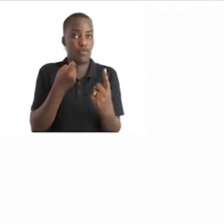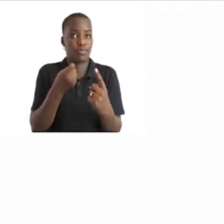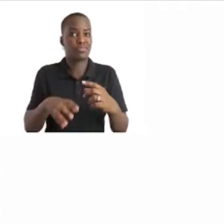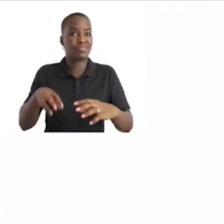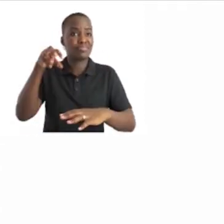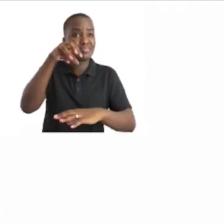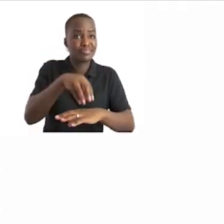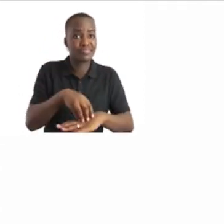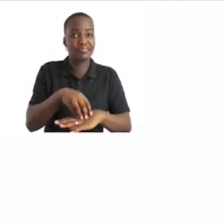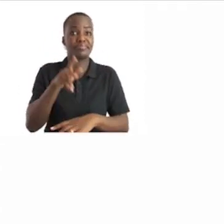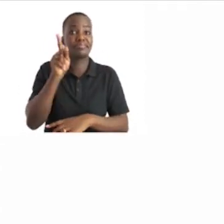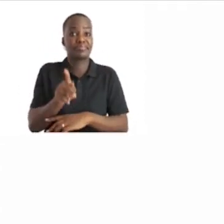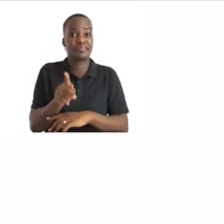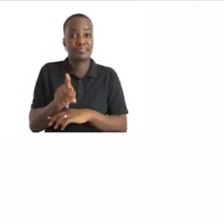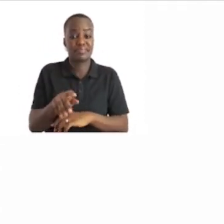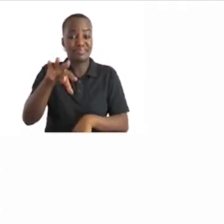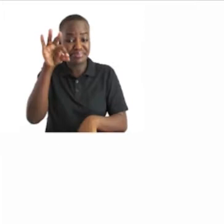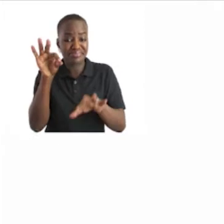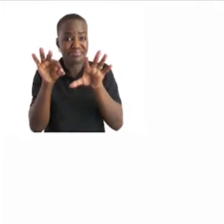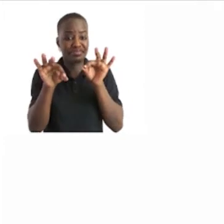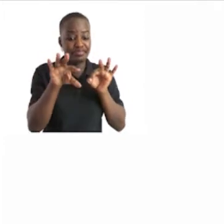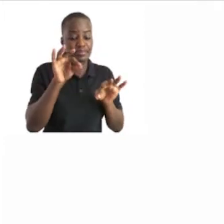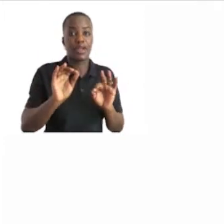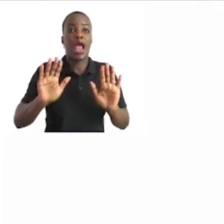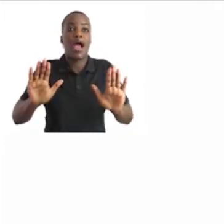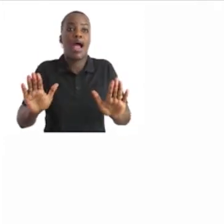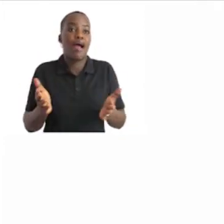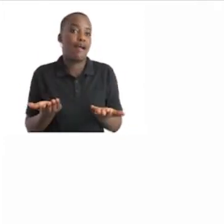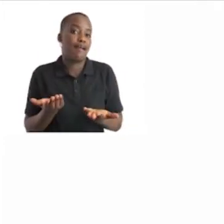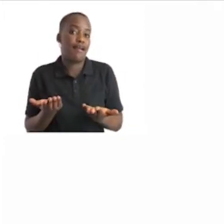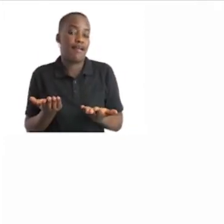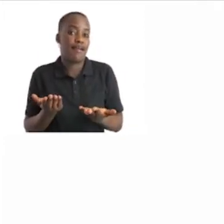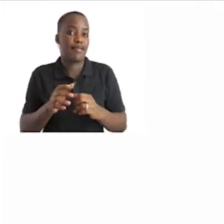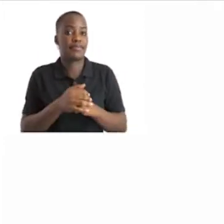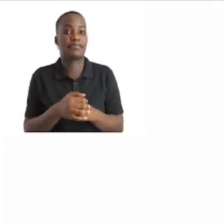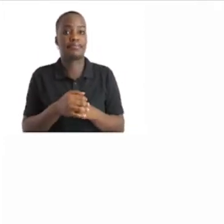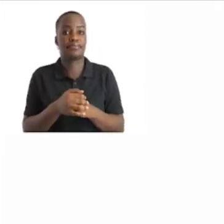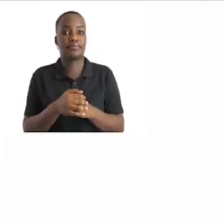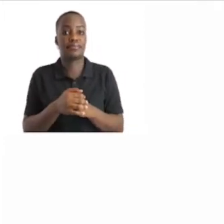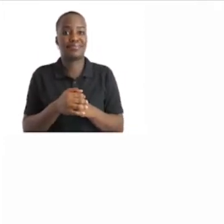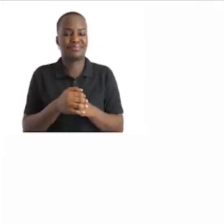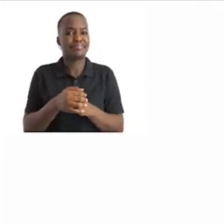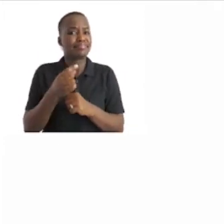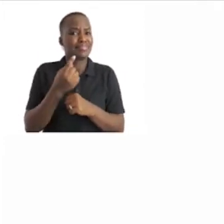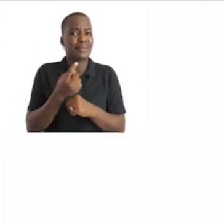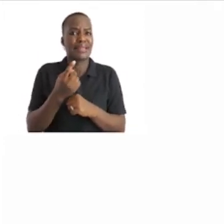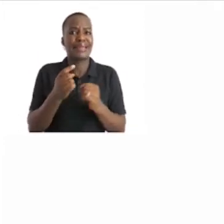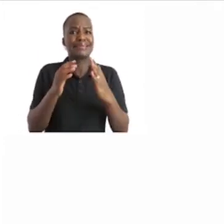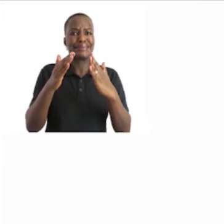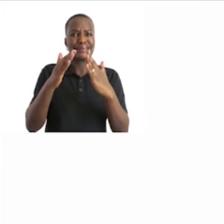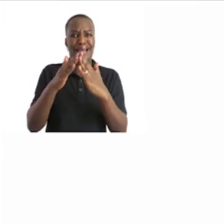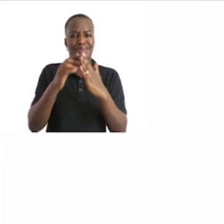put, again, any, and how. And it looks like the house is trying to give